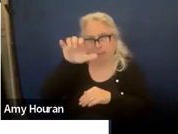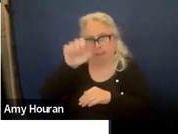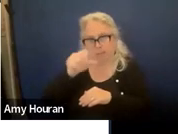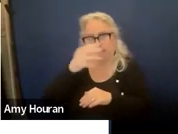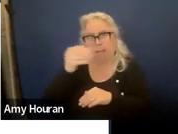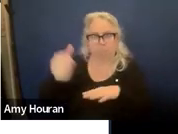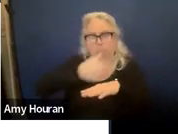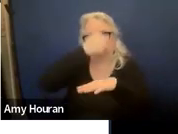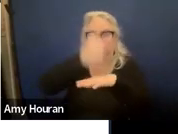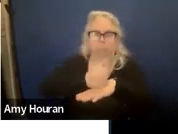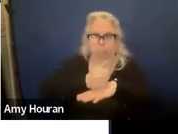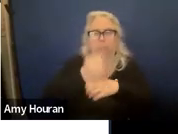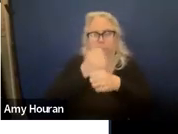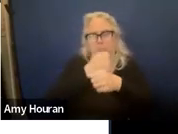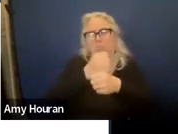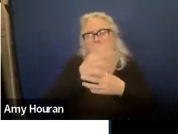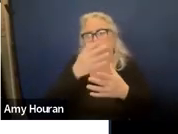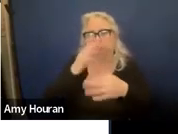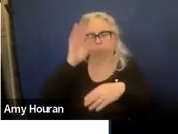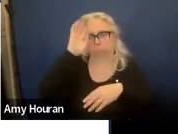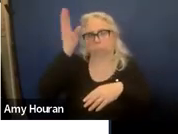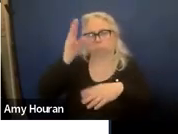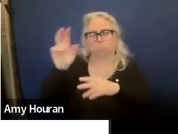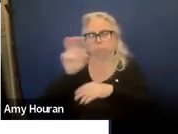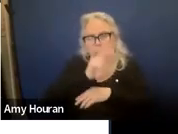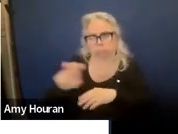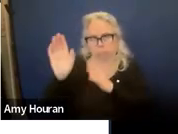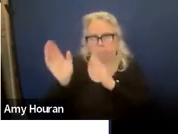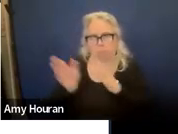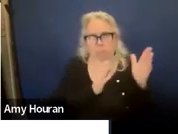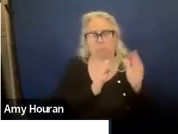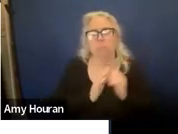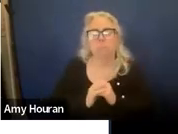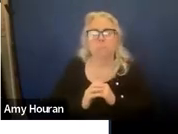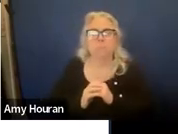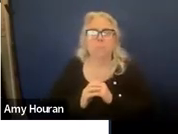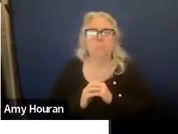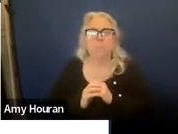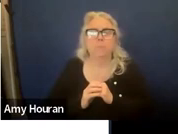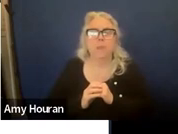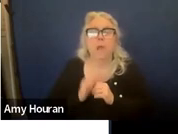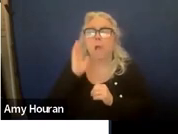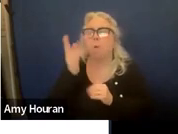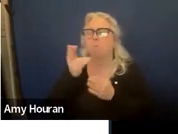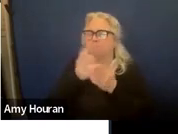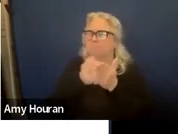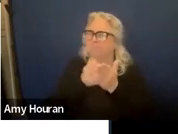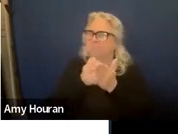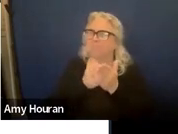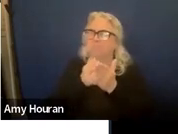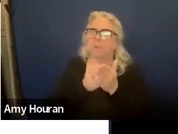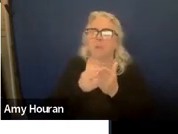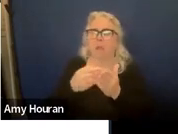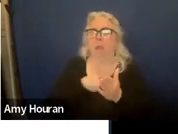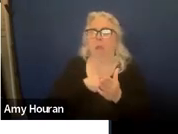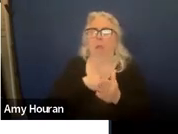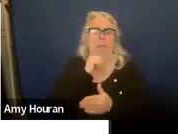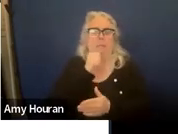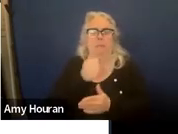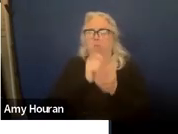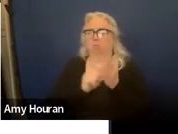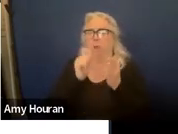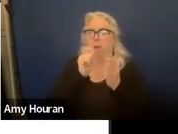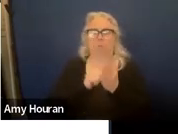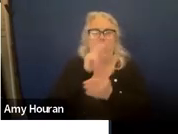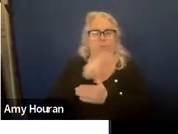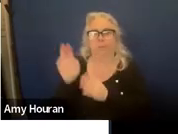transition plan. So that's where you should be thinking about this. Now, I will be honest, I did not write transition